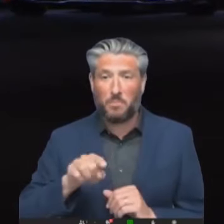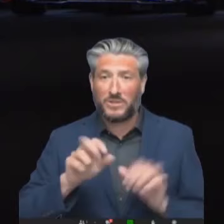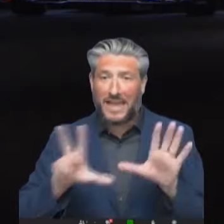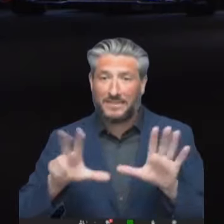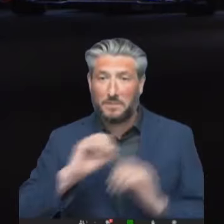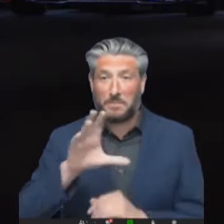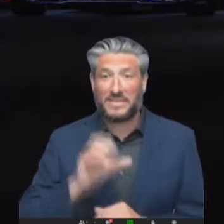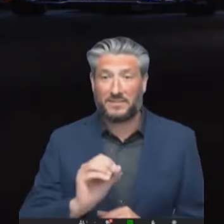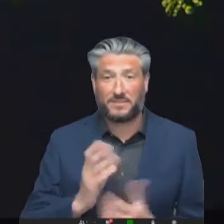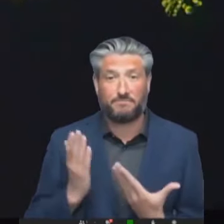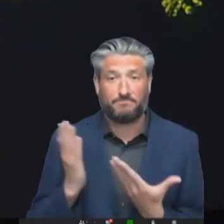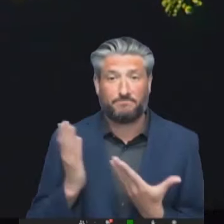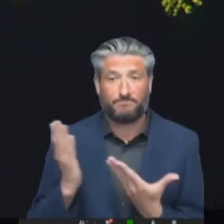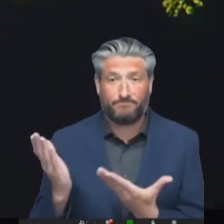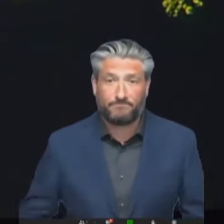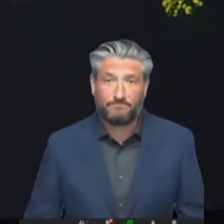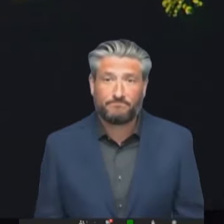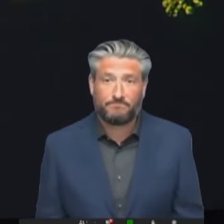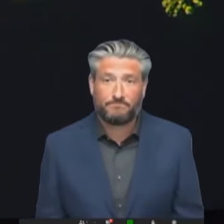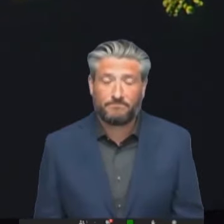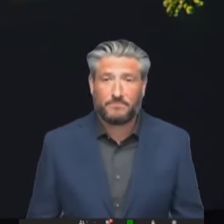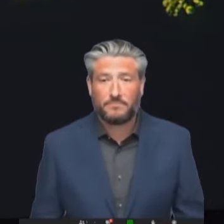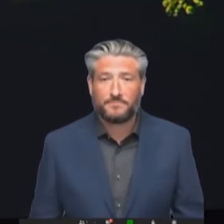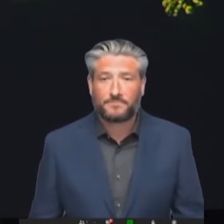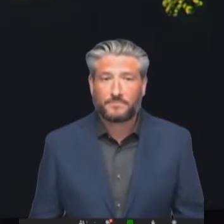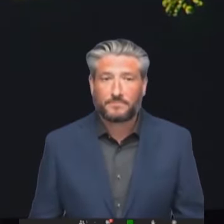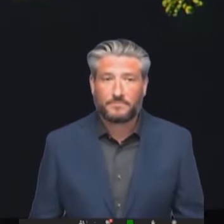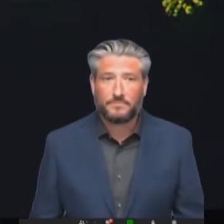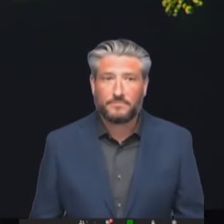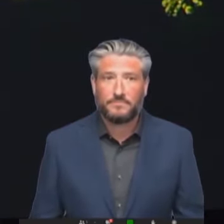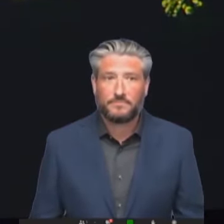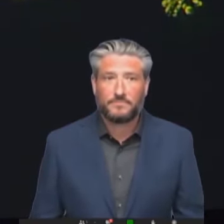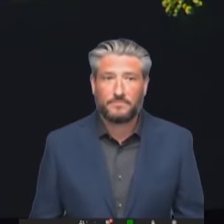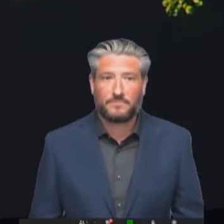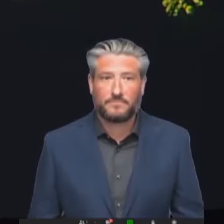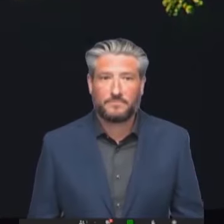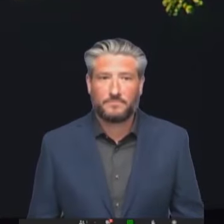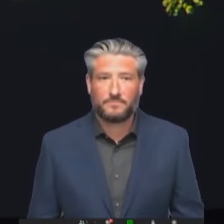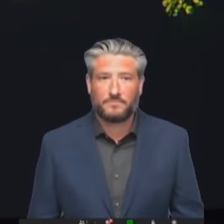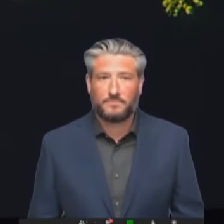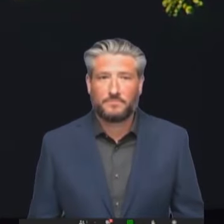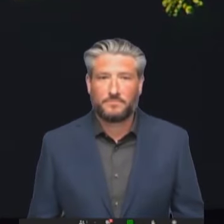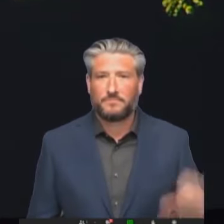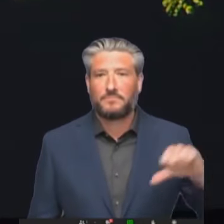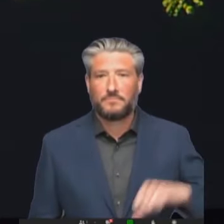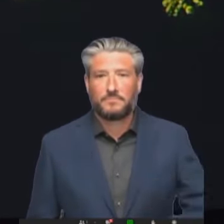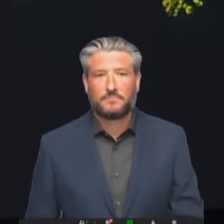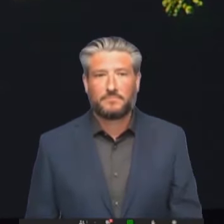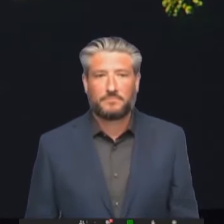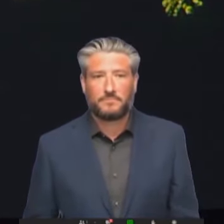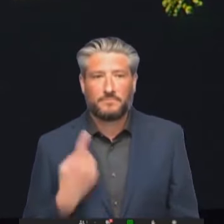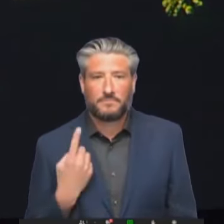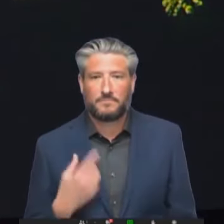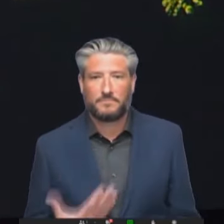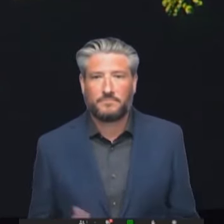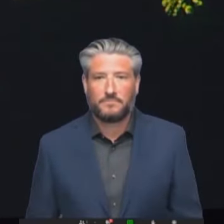to a lesser extent, by a negative Forex effect on our main currencies. However, our cost